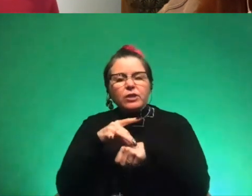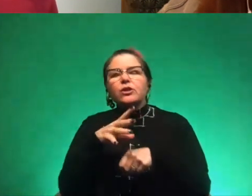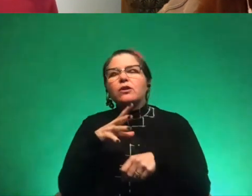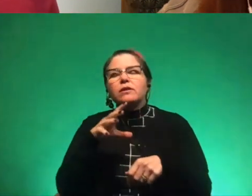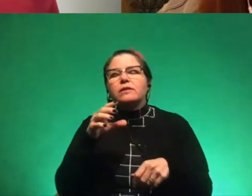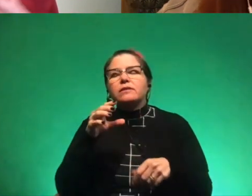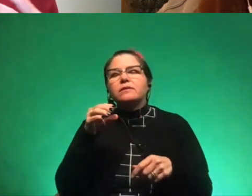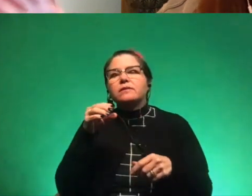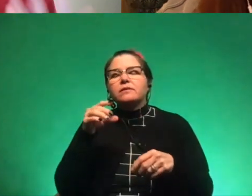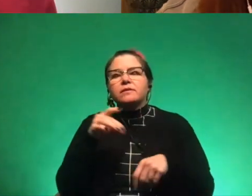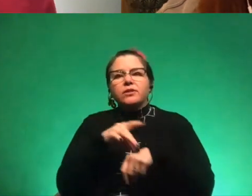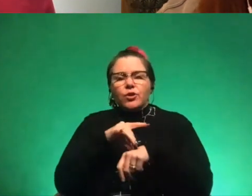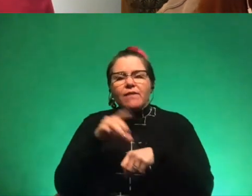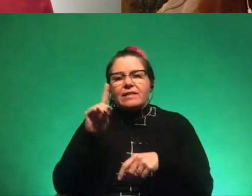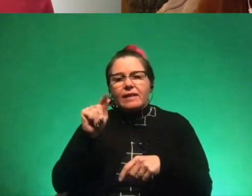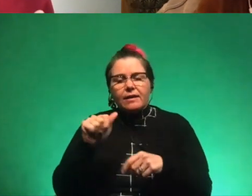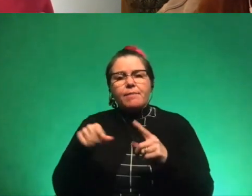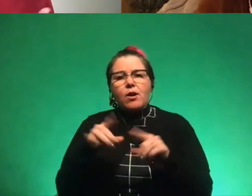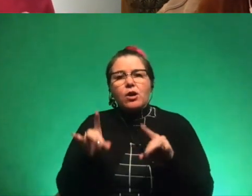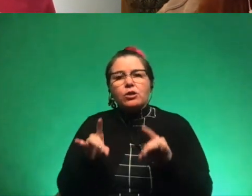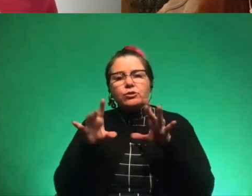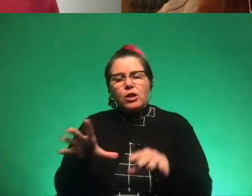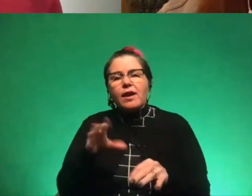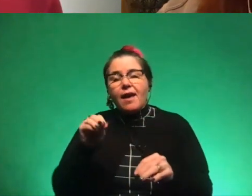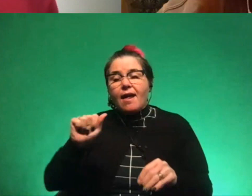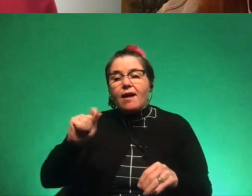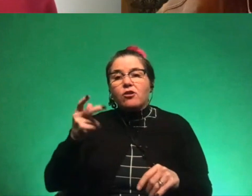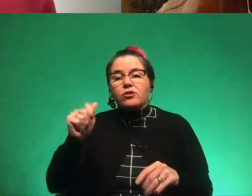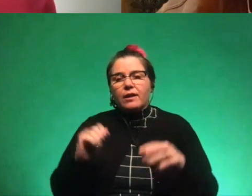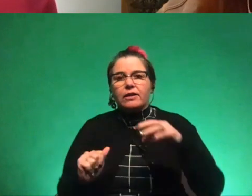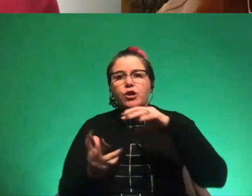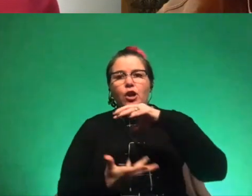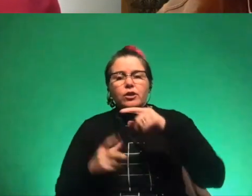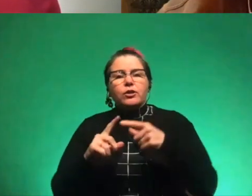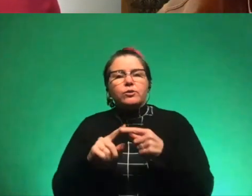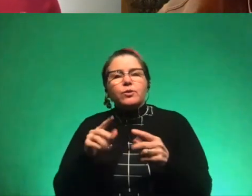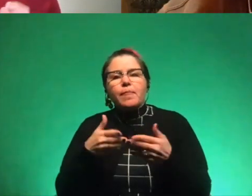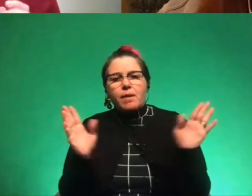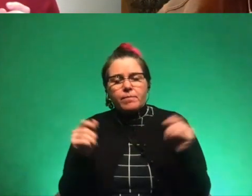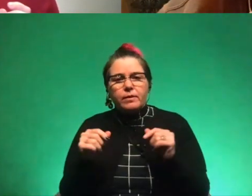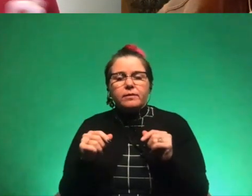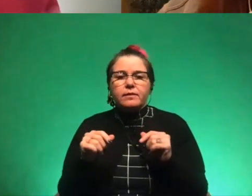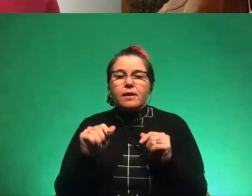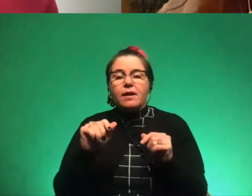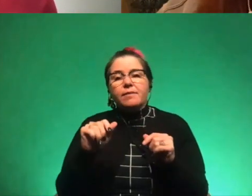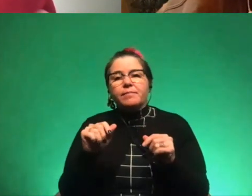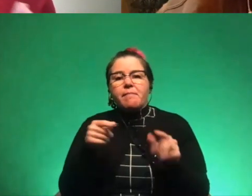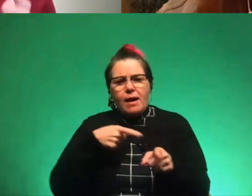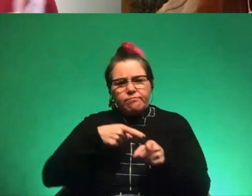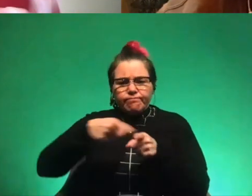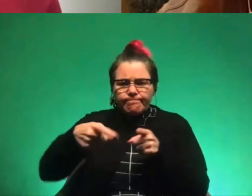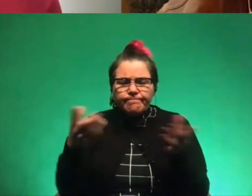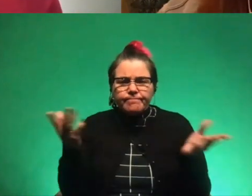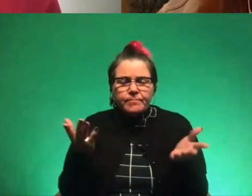geographic data about Australia and Antarctica to the public. I'm an Antarctic geoscientist, and so my specialty